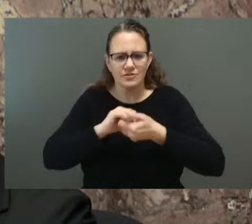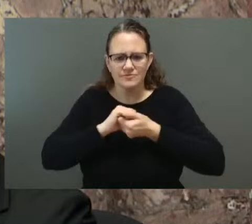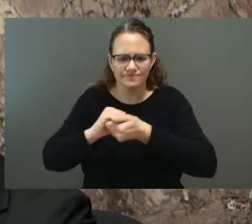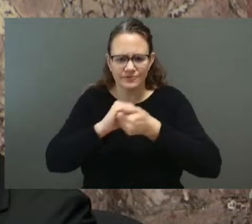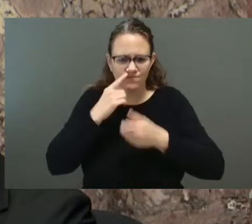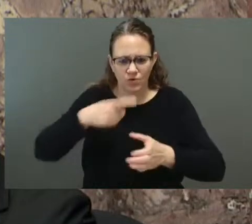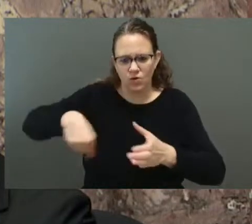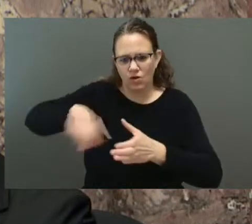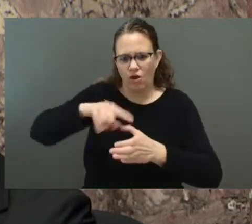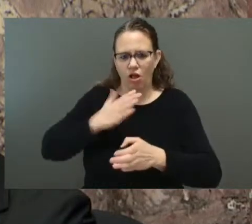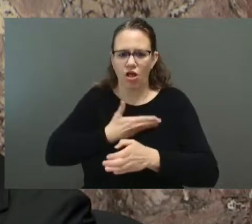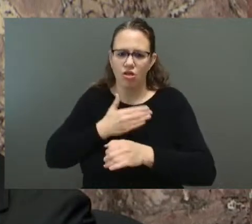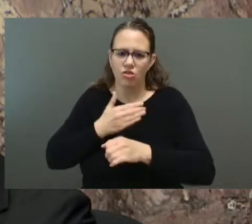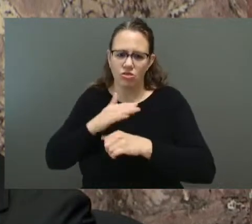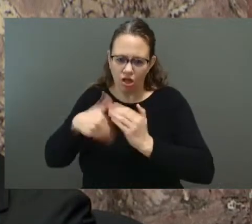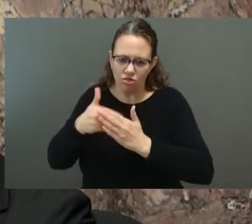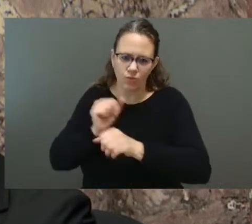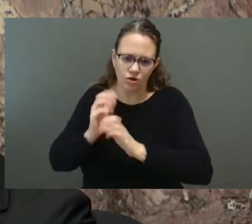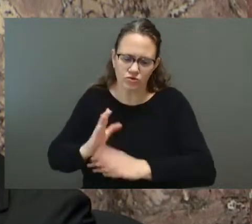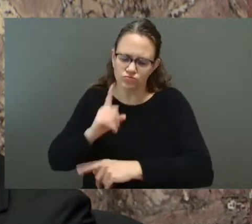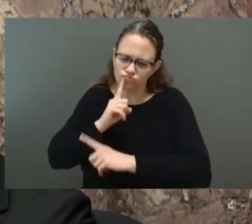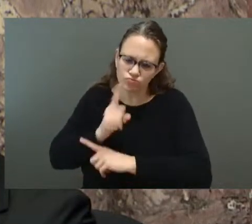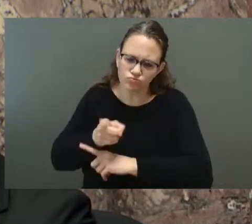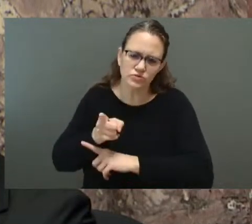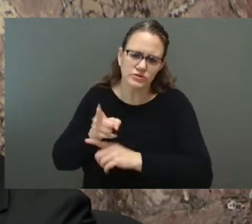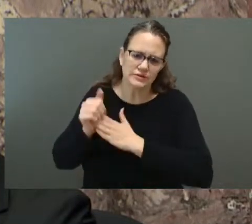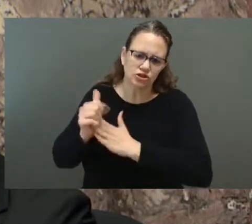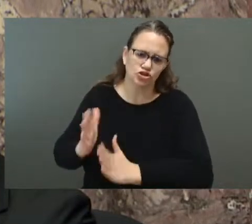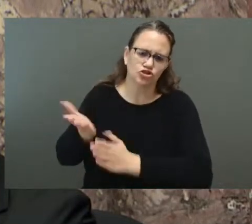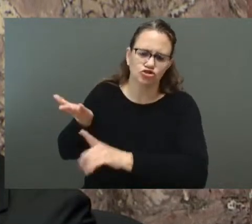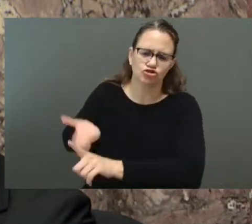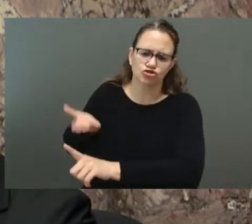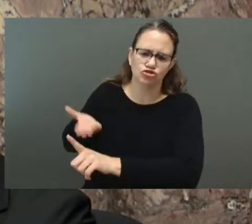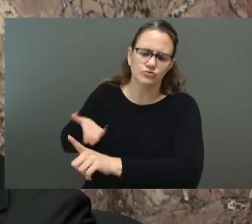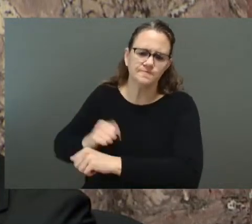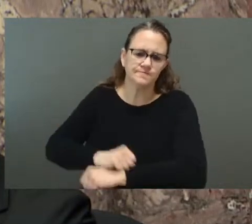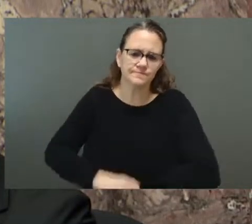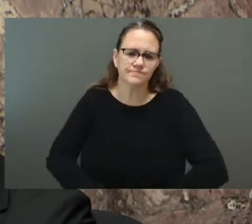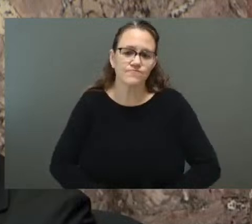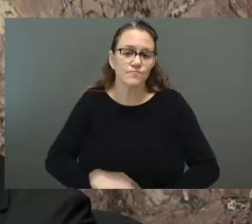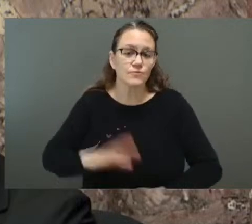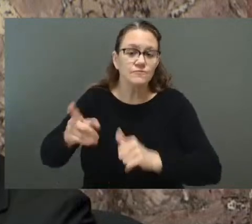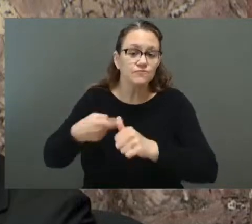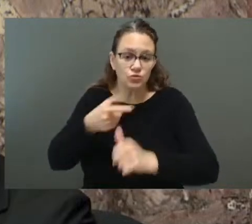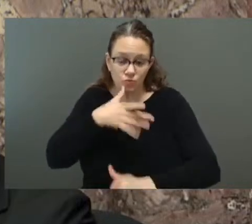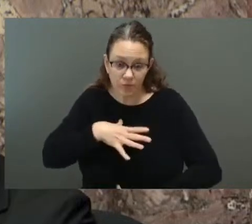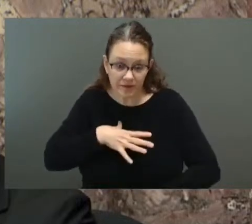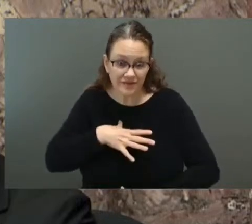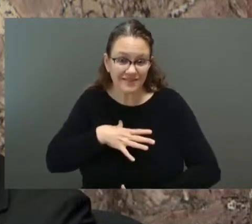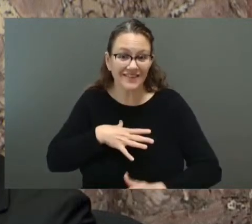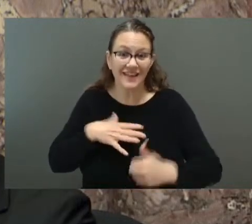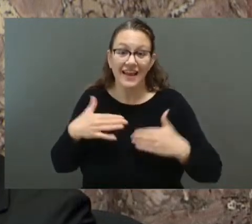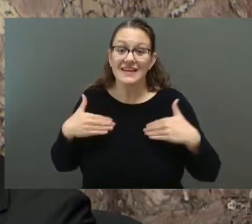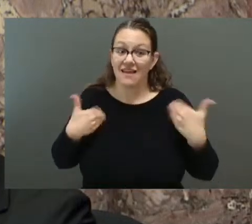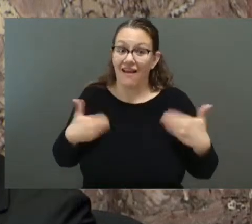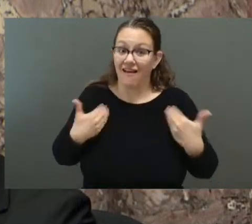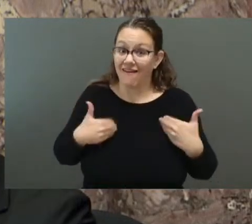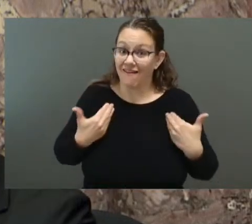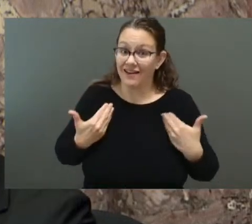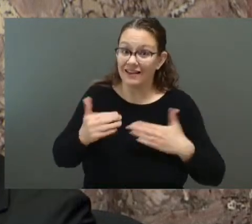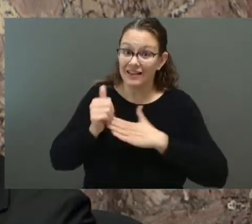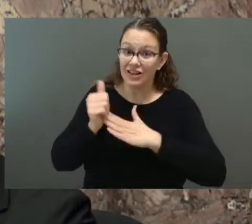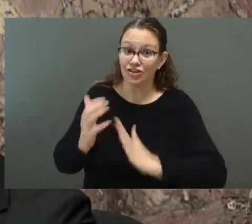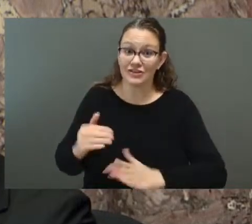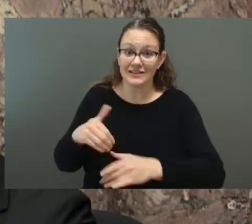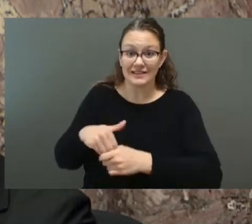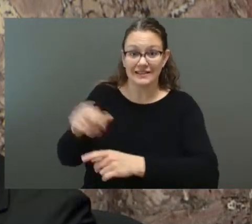word. She was the first woman and youngest leader in the history of our local.